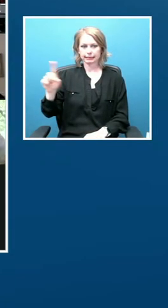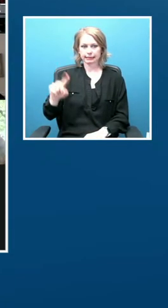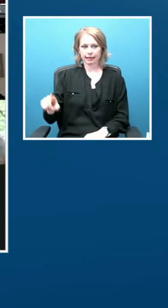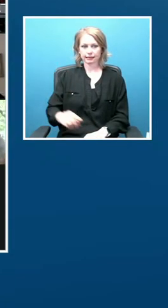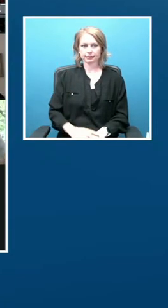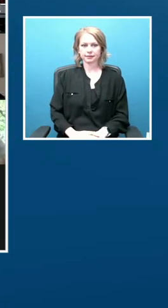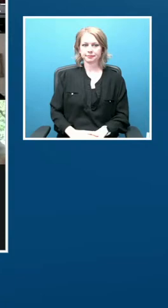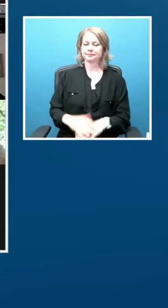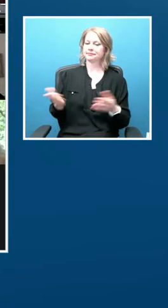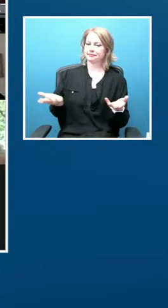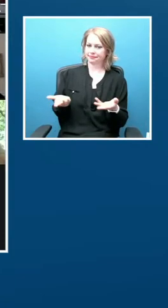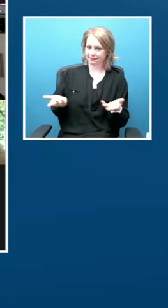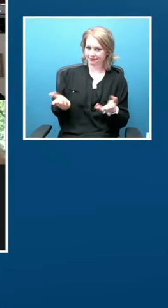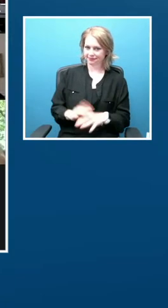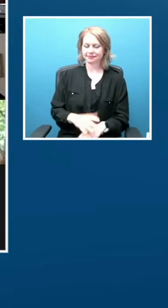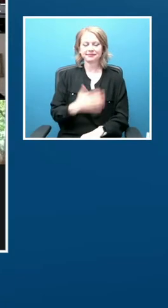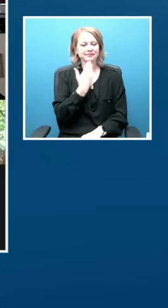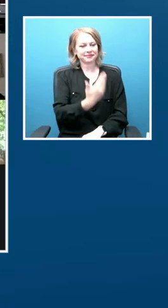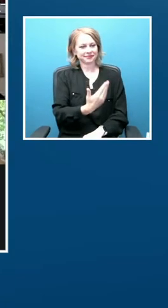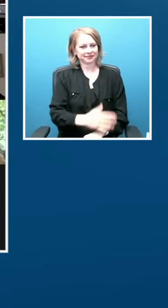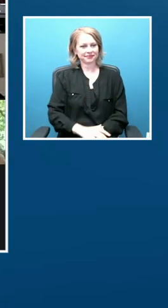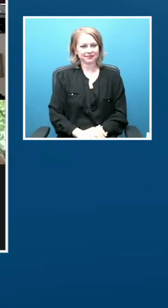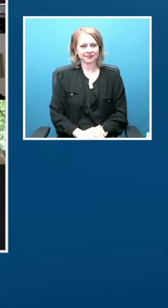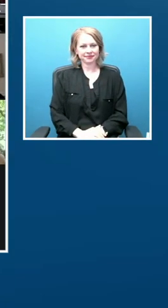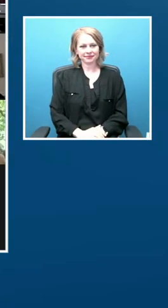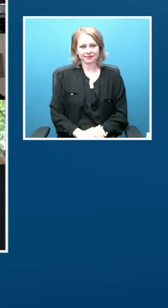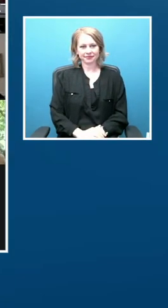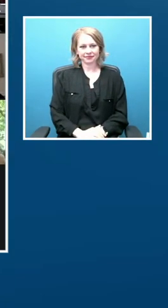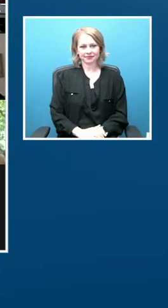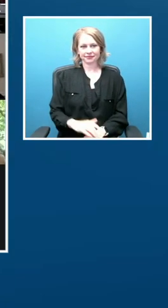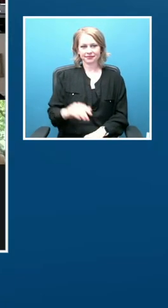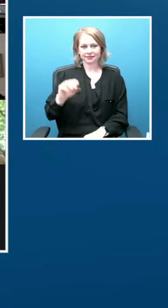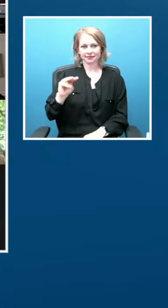I'm here. Thank you. Ms. Velasco?